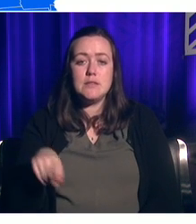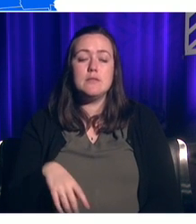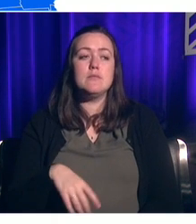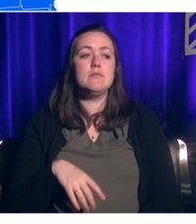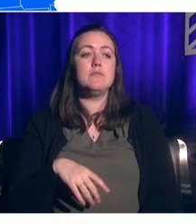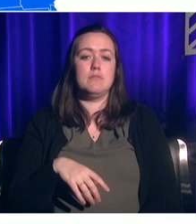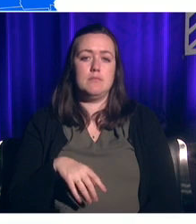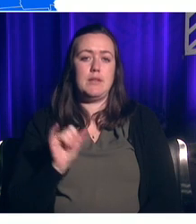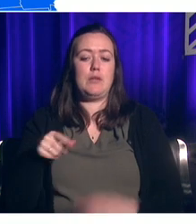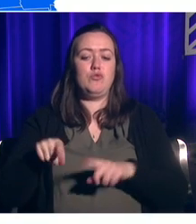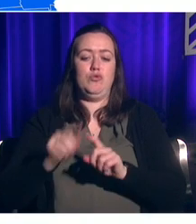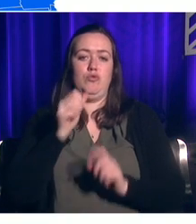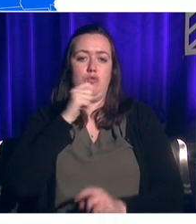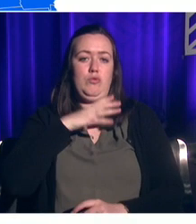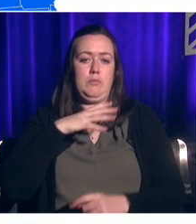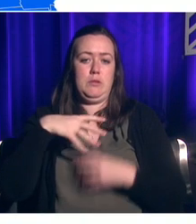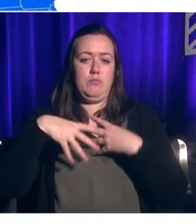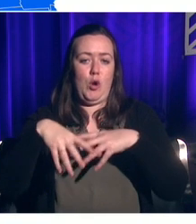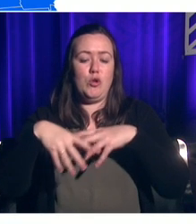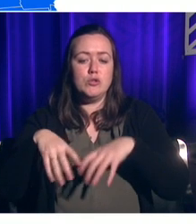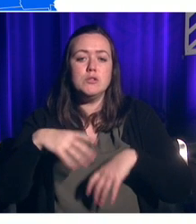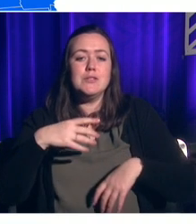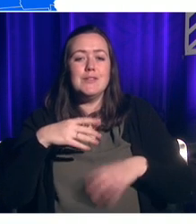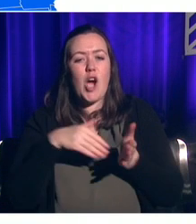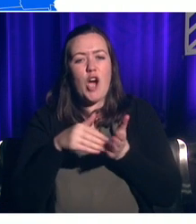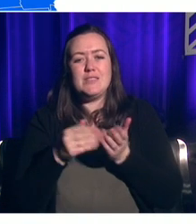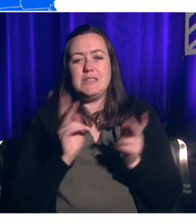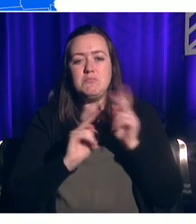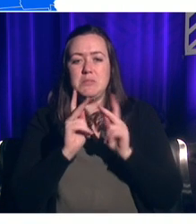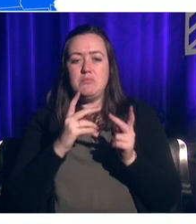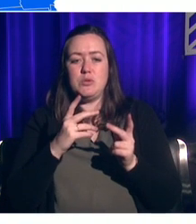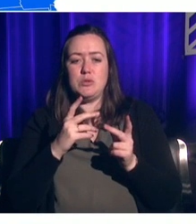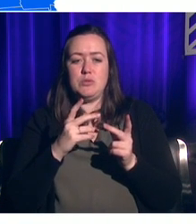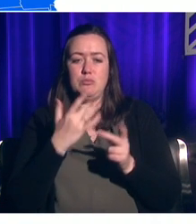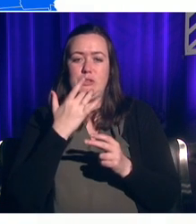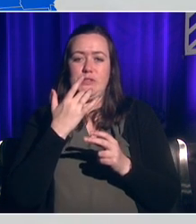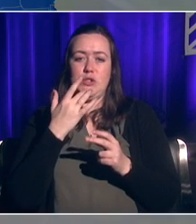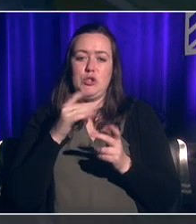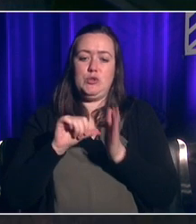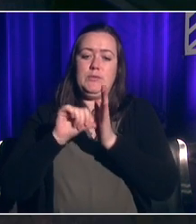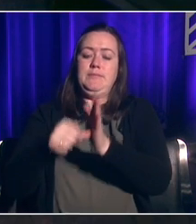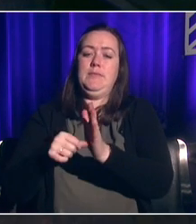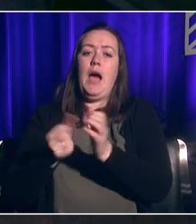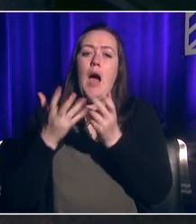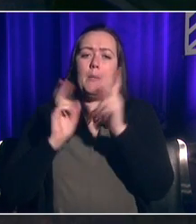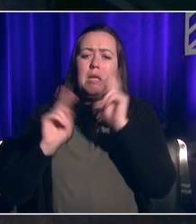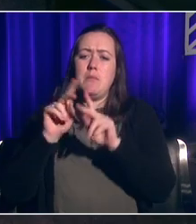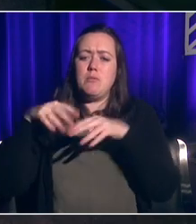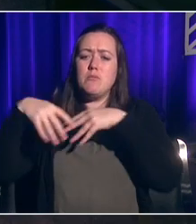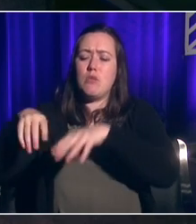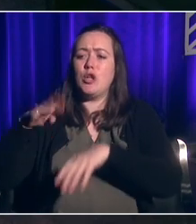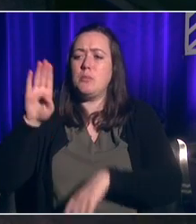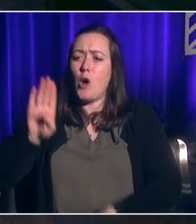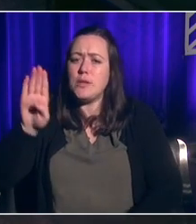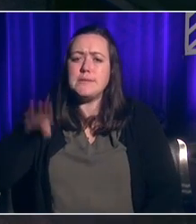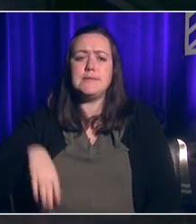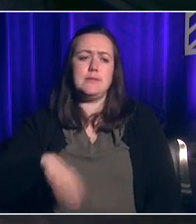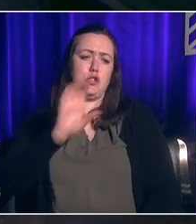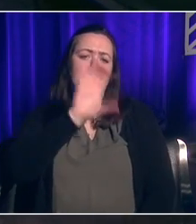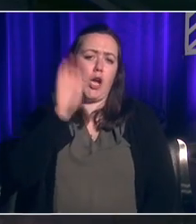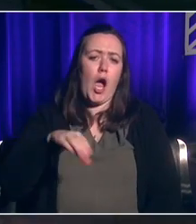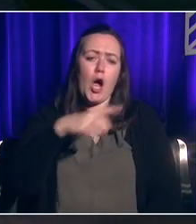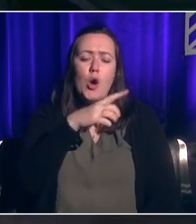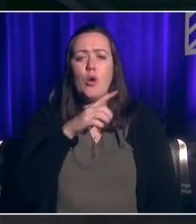during the Women's March. I often like to say that people like to highlight the millions of people that came out and marched in Boston and in Chicago and